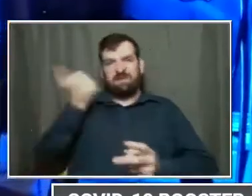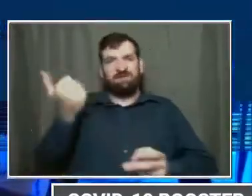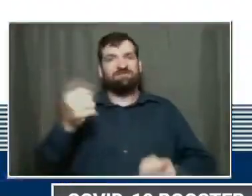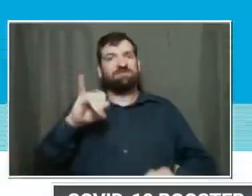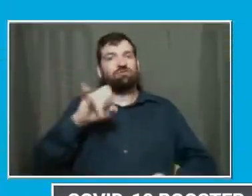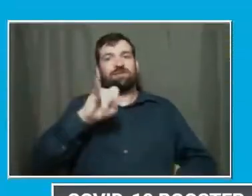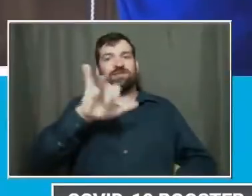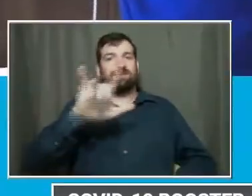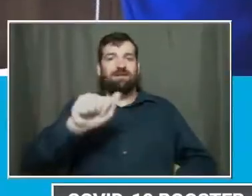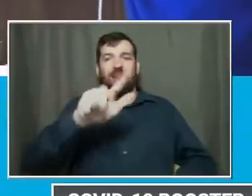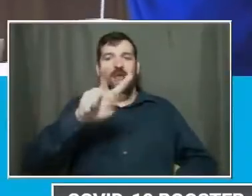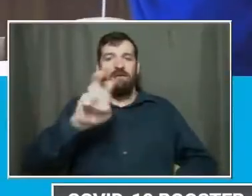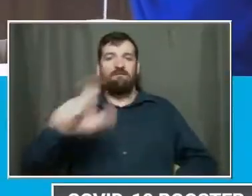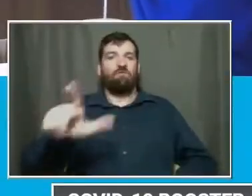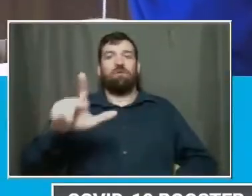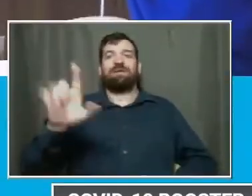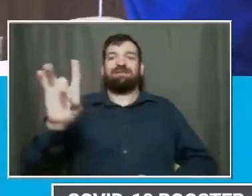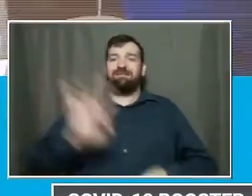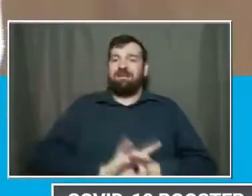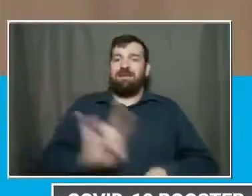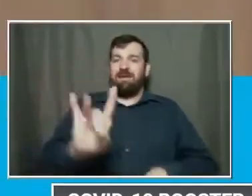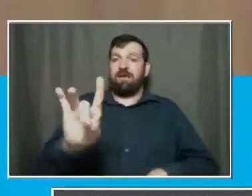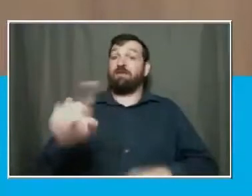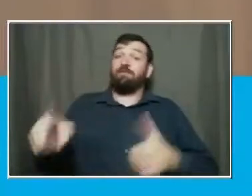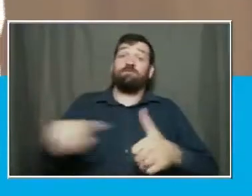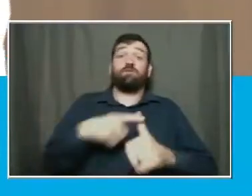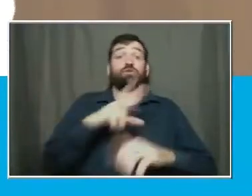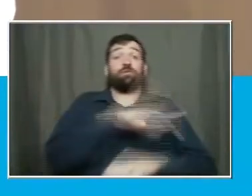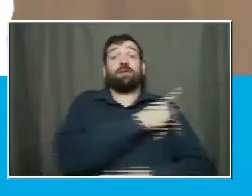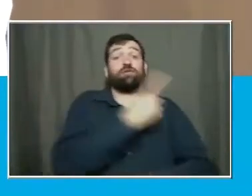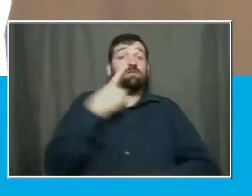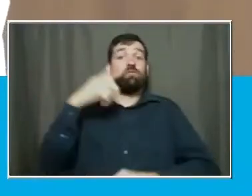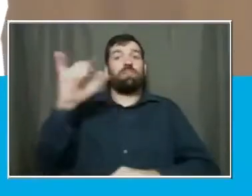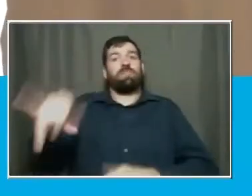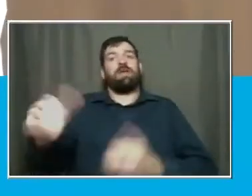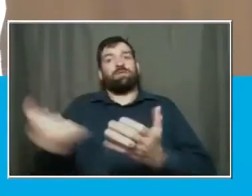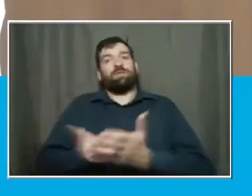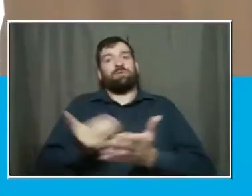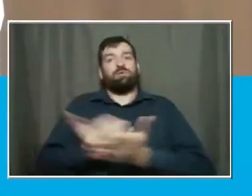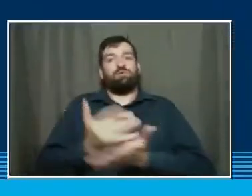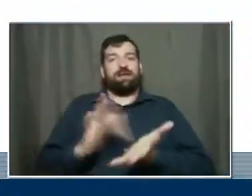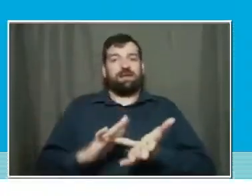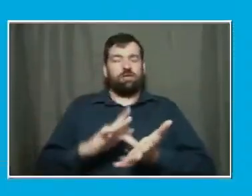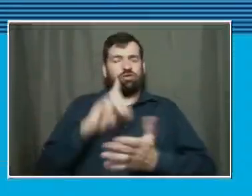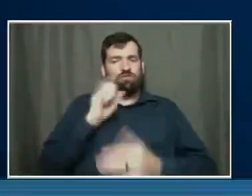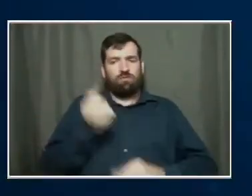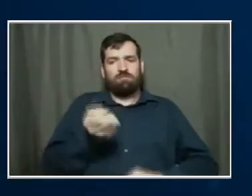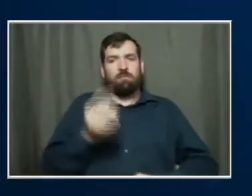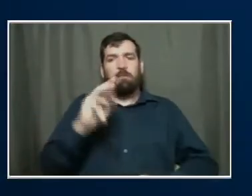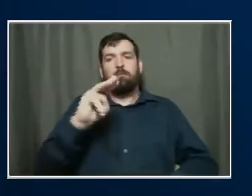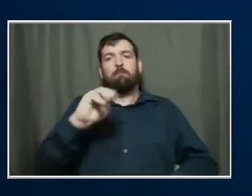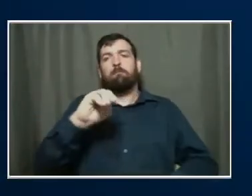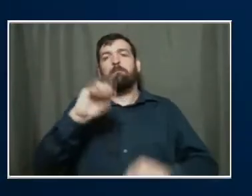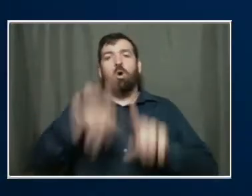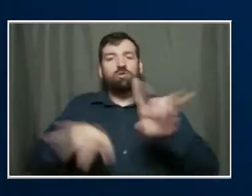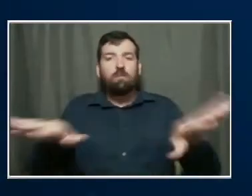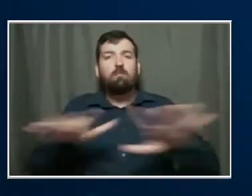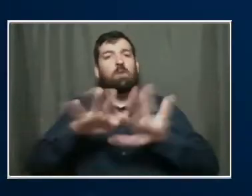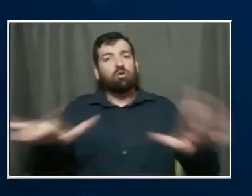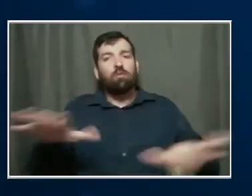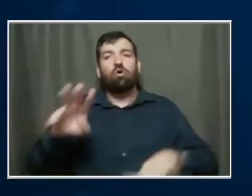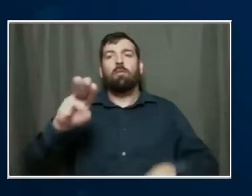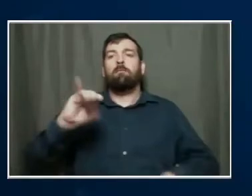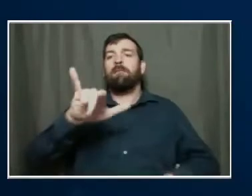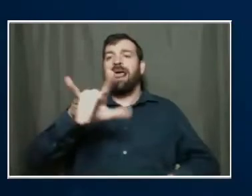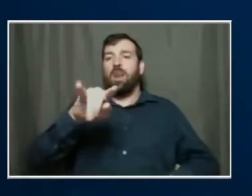Monday at 8. We meet the first patients to receive this novel therapy to treat their multiple myeloma. Join us on these social media